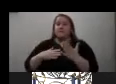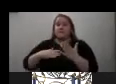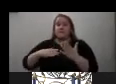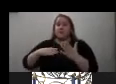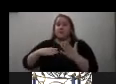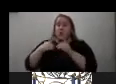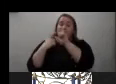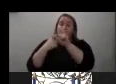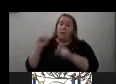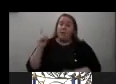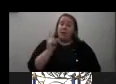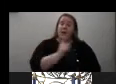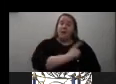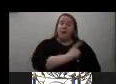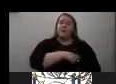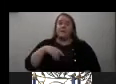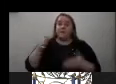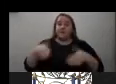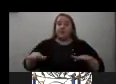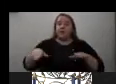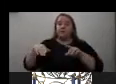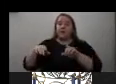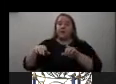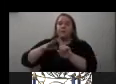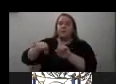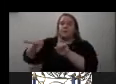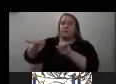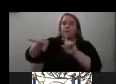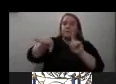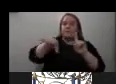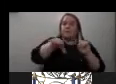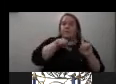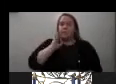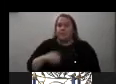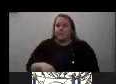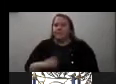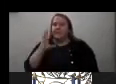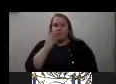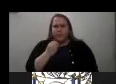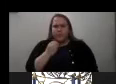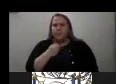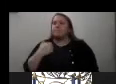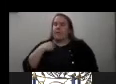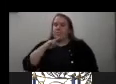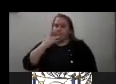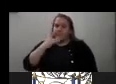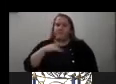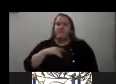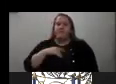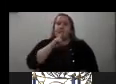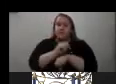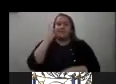out behind her, and it's just beautiful. I was so fortunate to actually see the